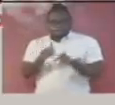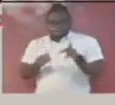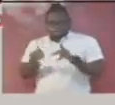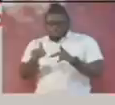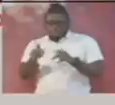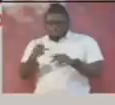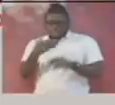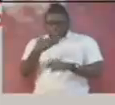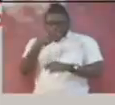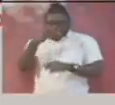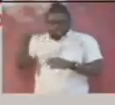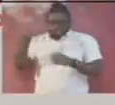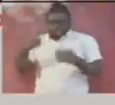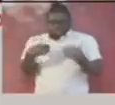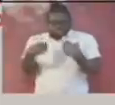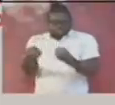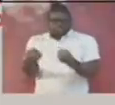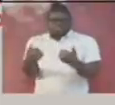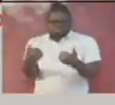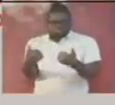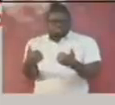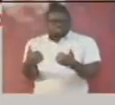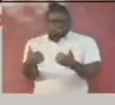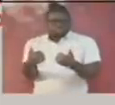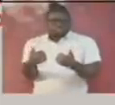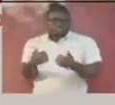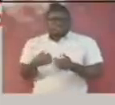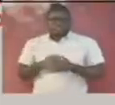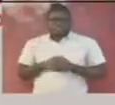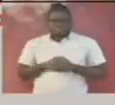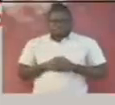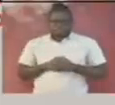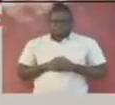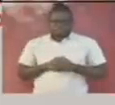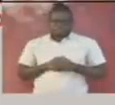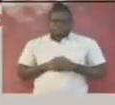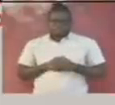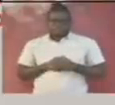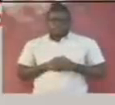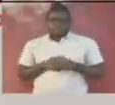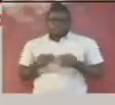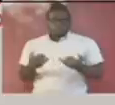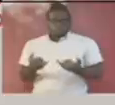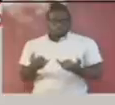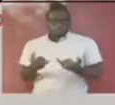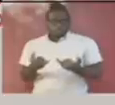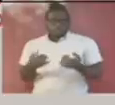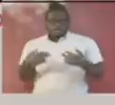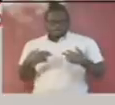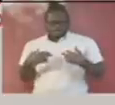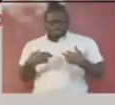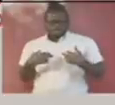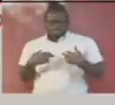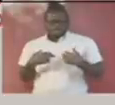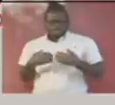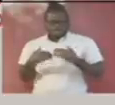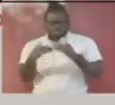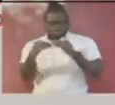7,302. Total active positive cases at this time, we have gone down below 200. We are